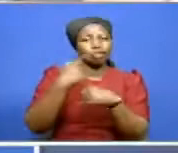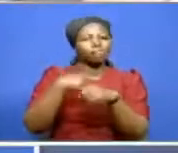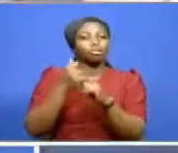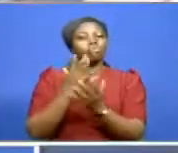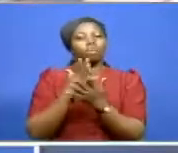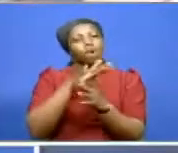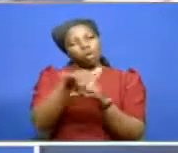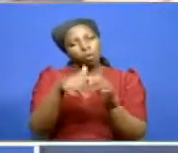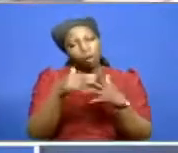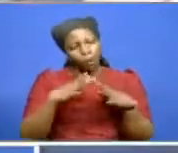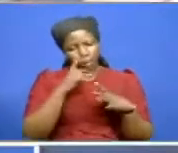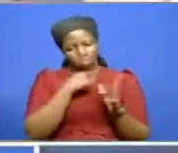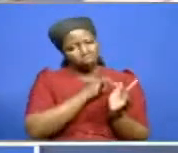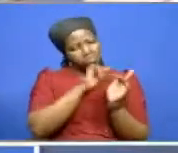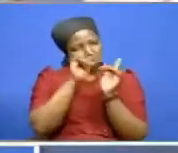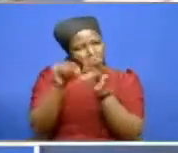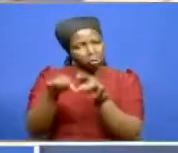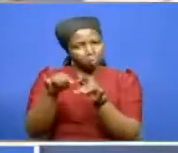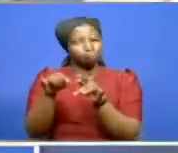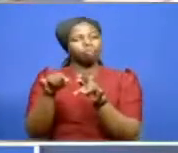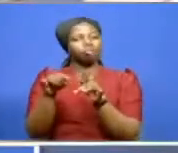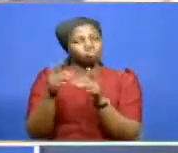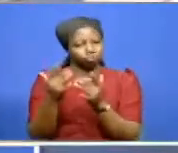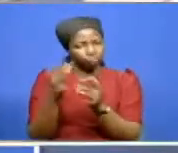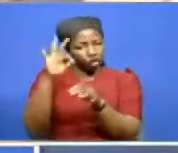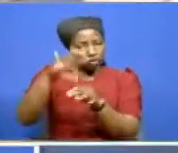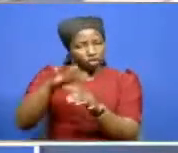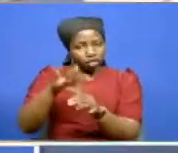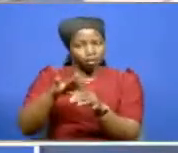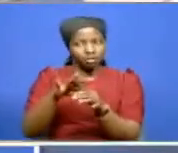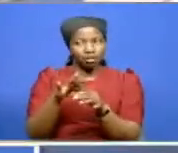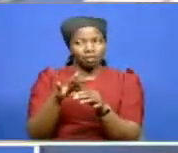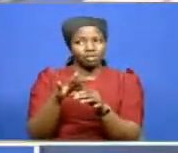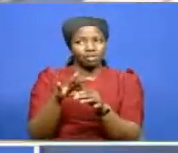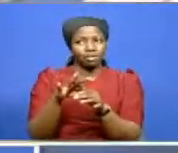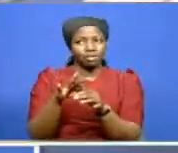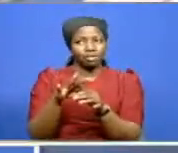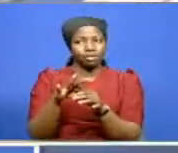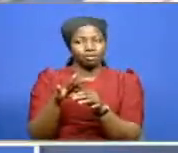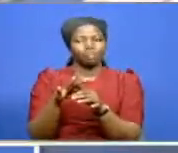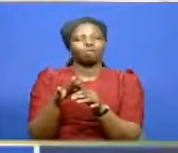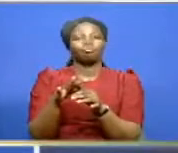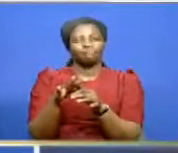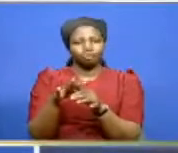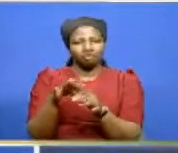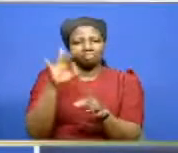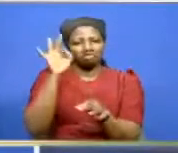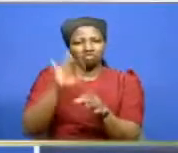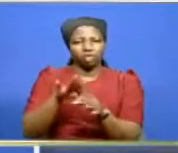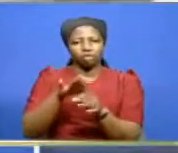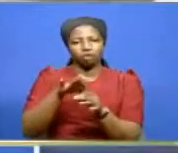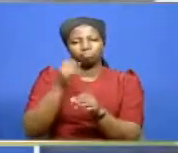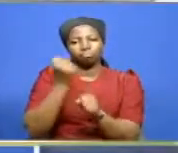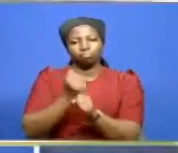all those who turned up to vote their cast their ballot for them.